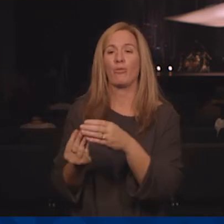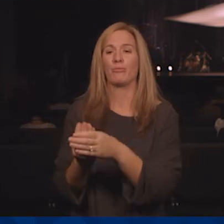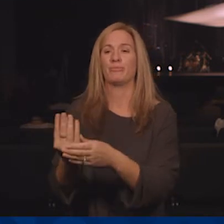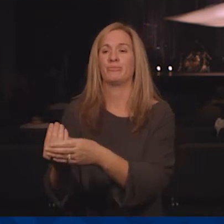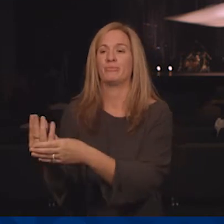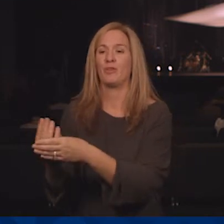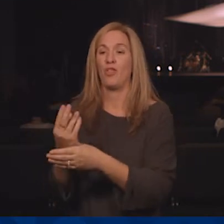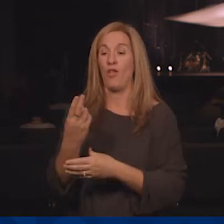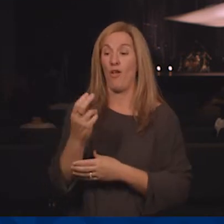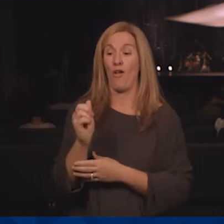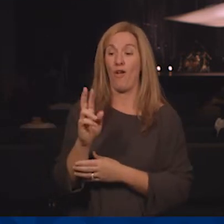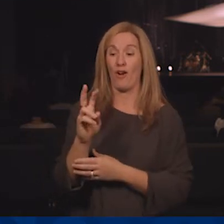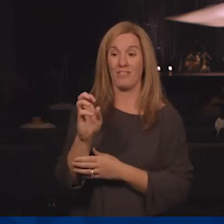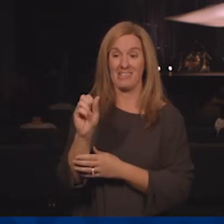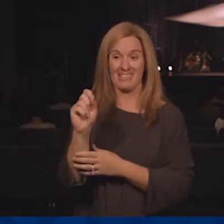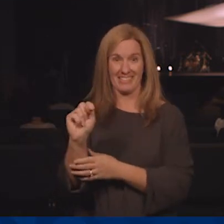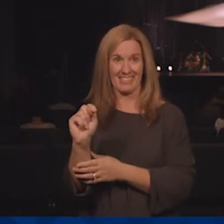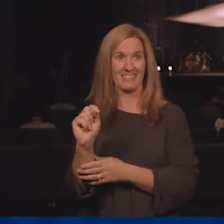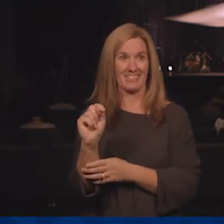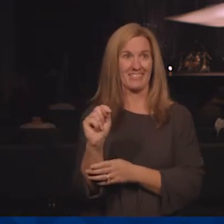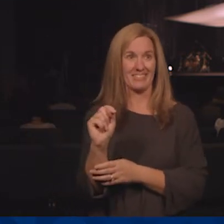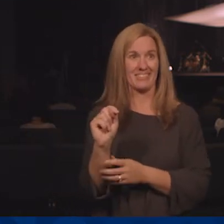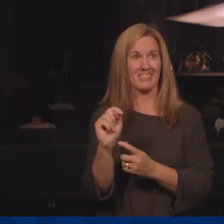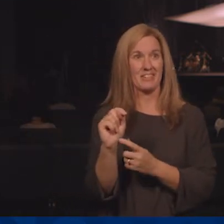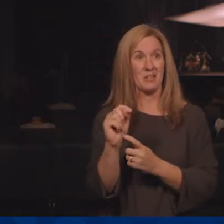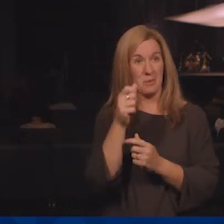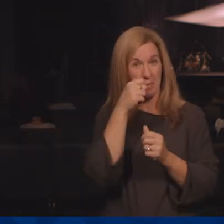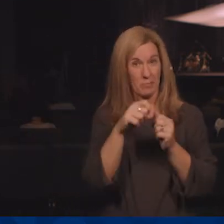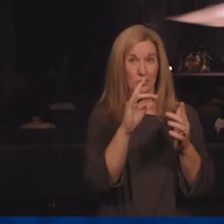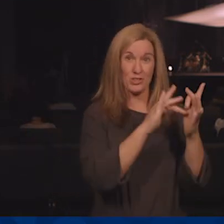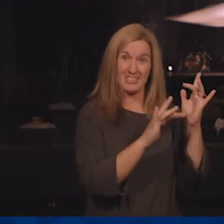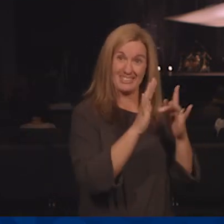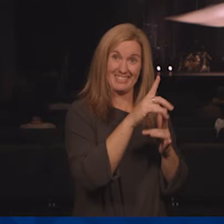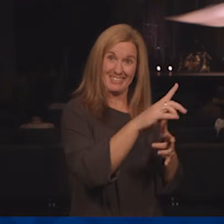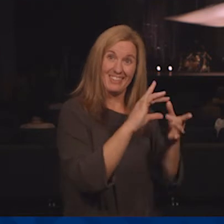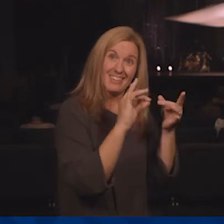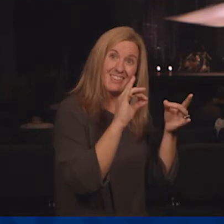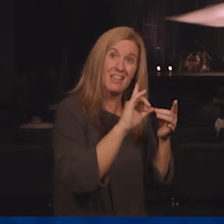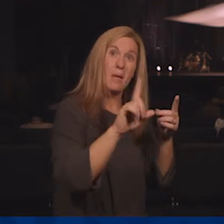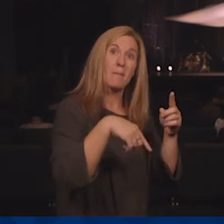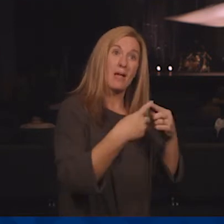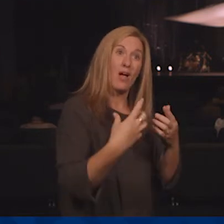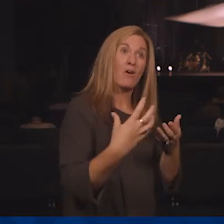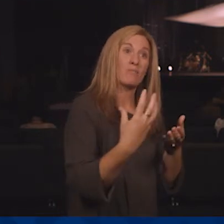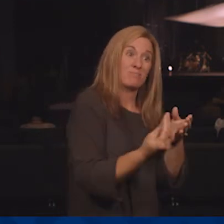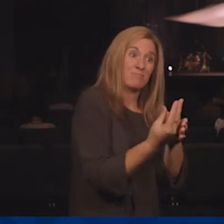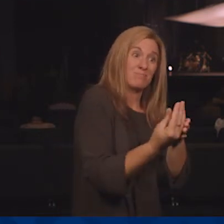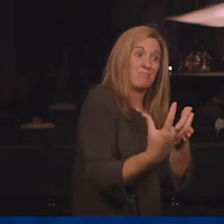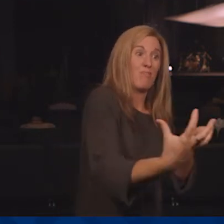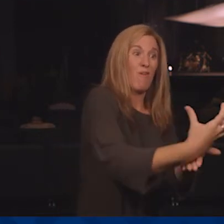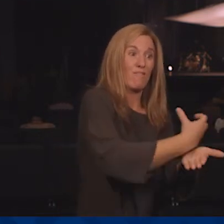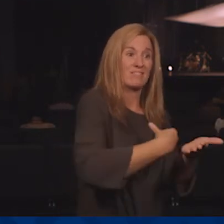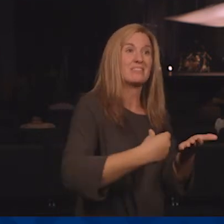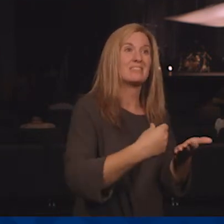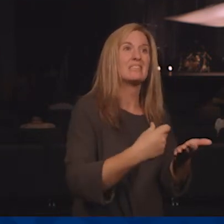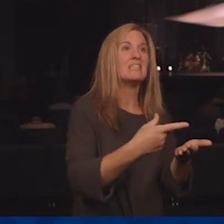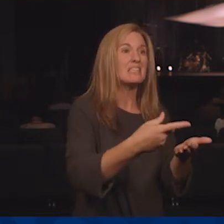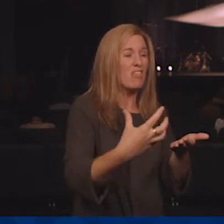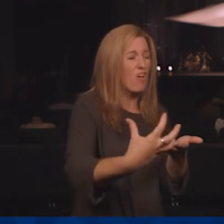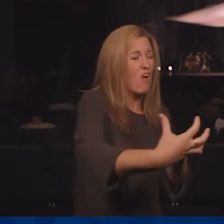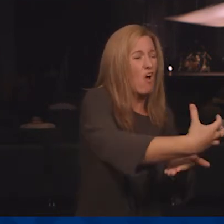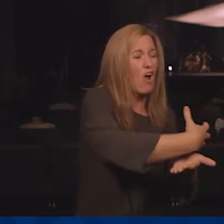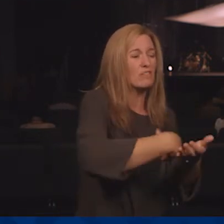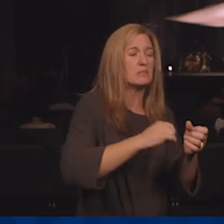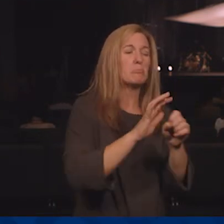remember when Jesus talked about a harvest? What did he say about it? He said, the harvest is plentiful. Oh my